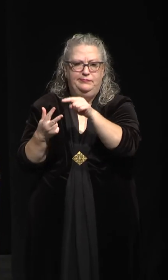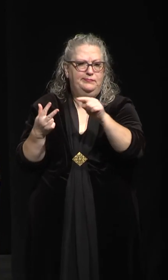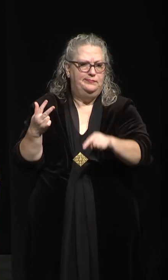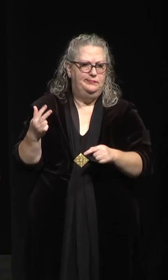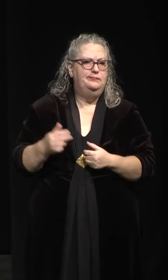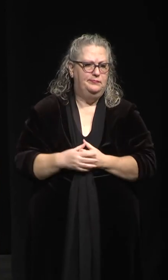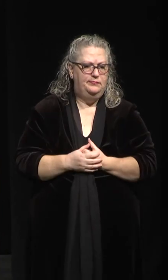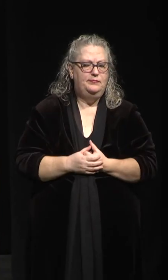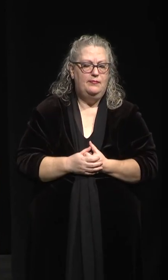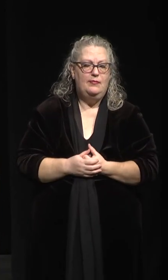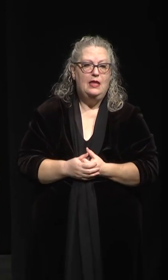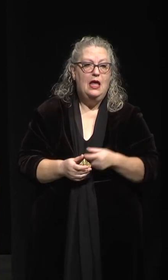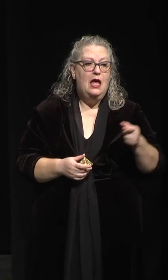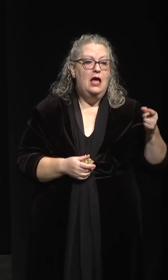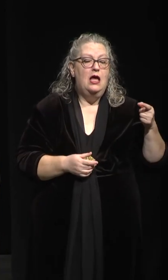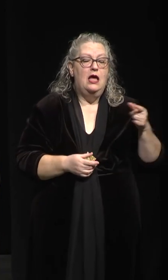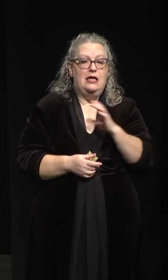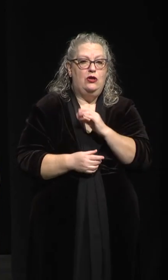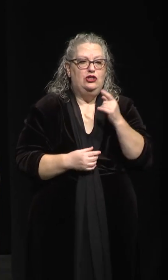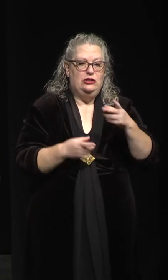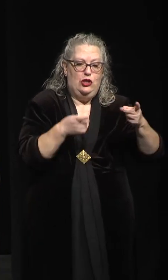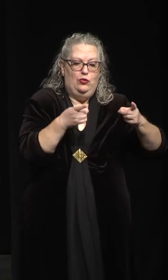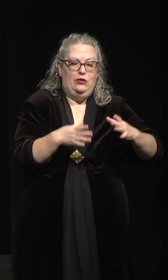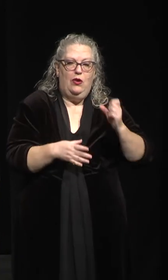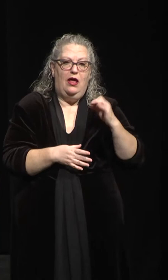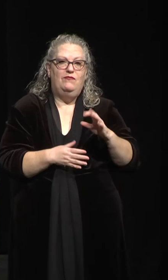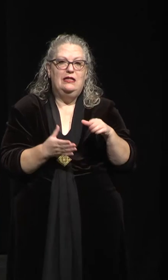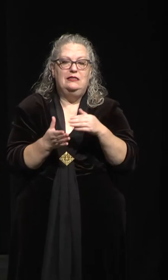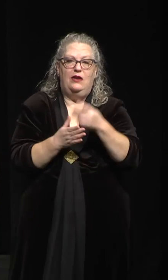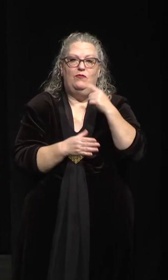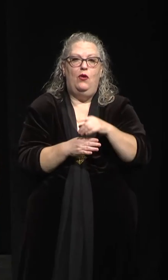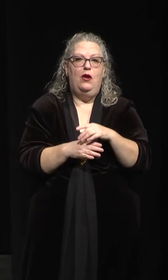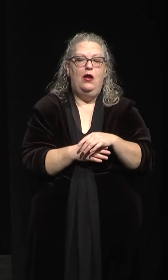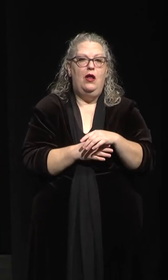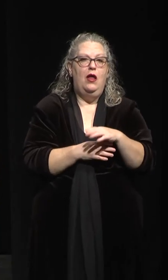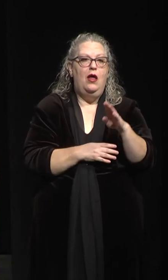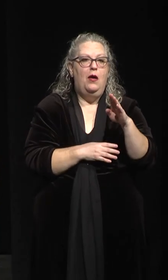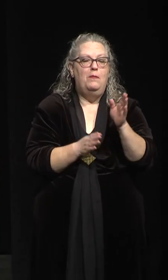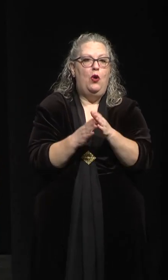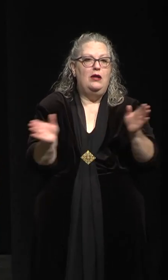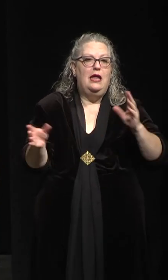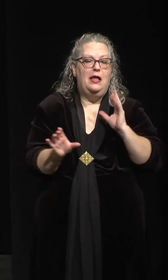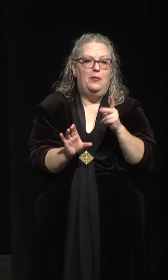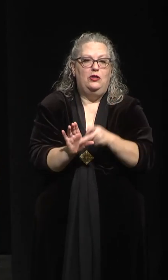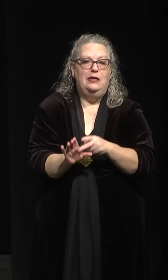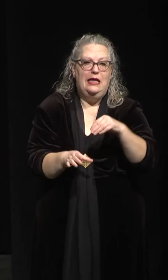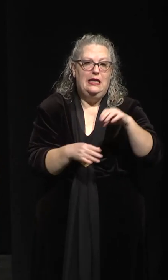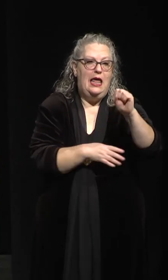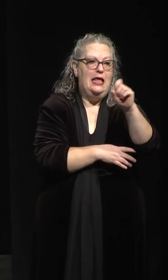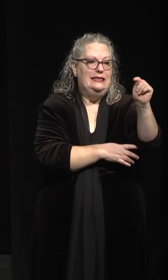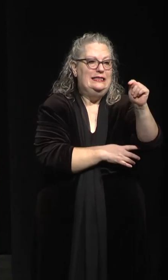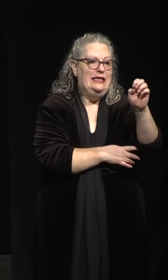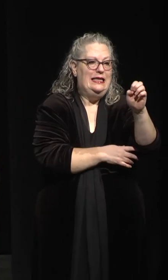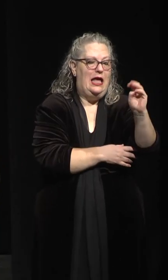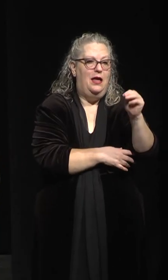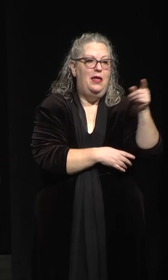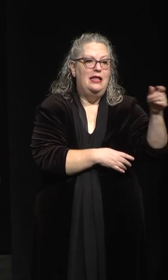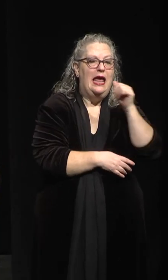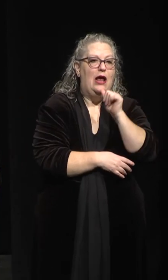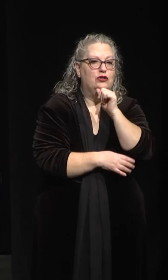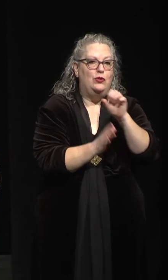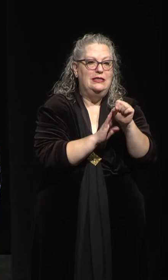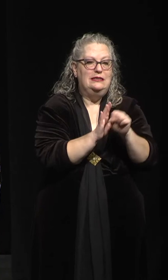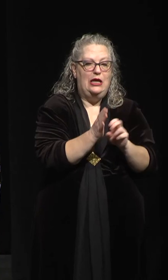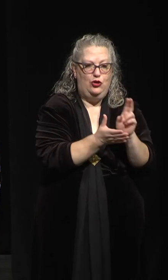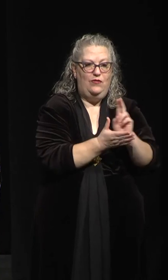regards. Caroline is director of the Center for Broadening Participation in STEM at Arizona State